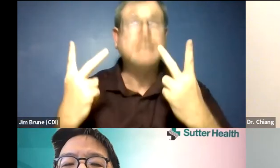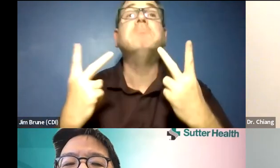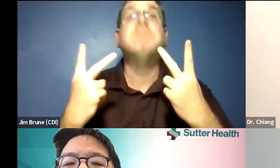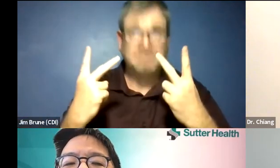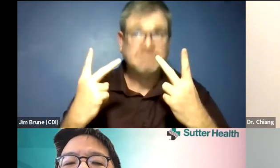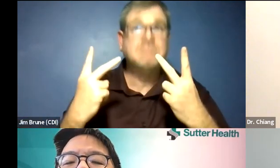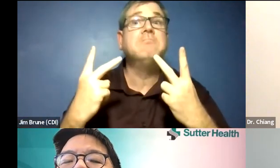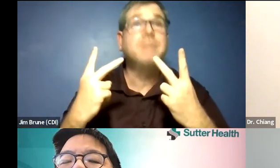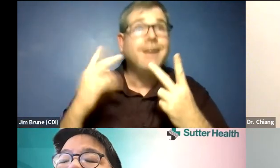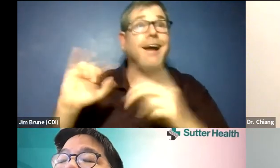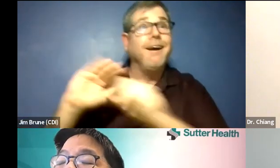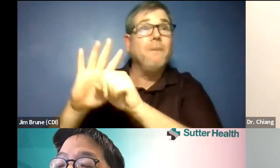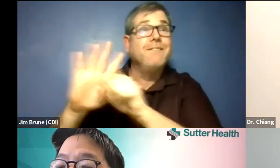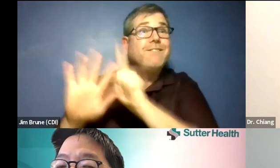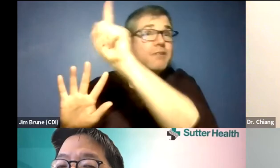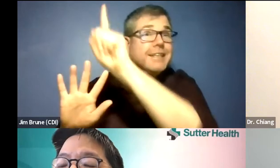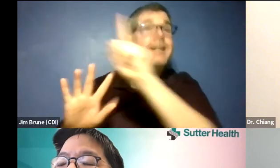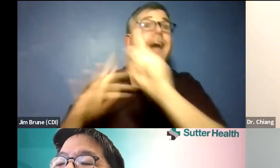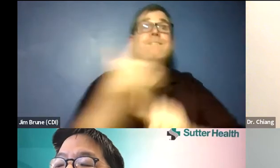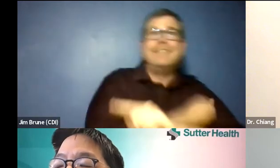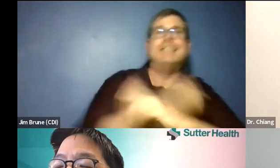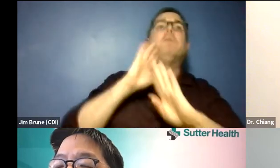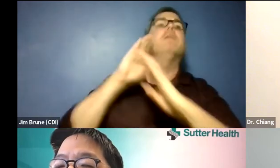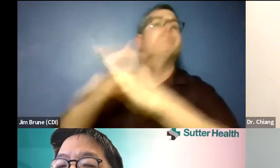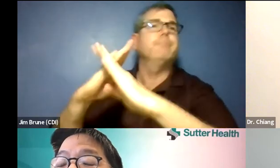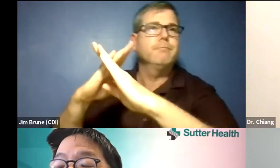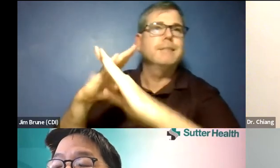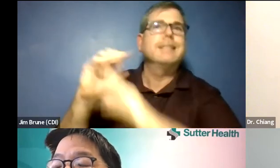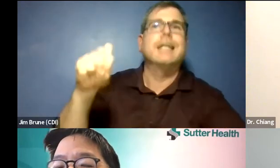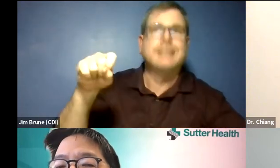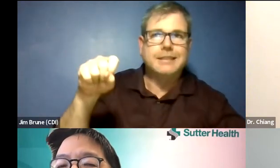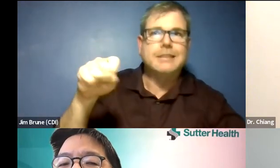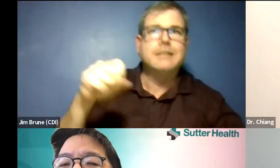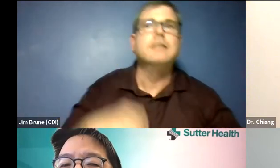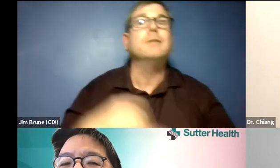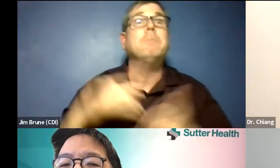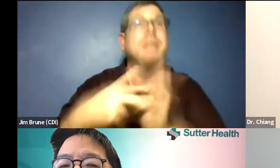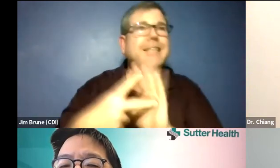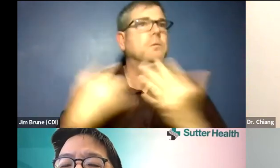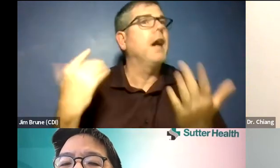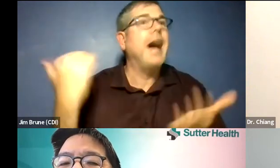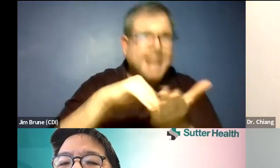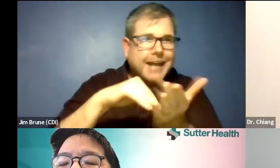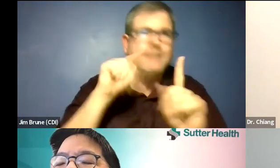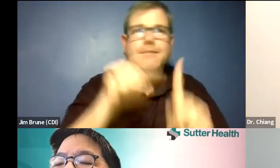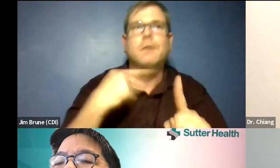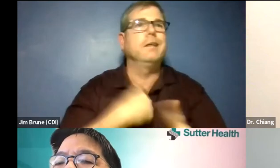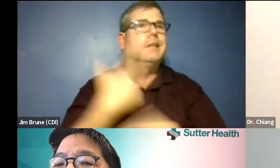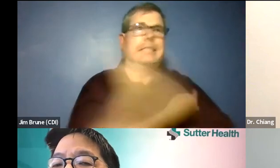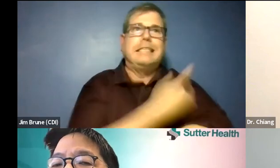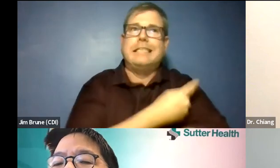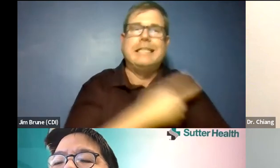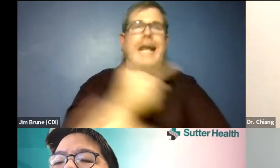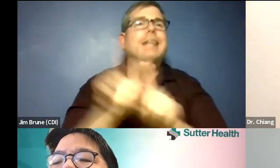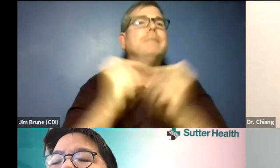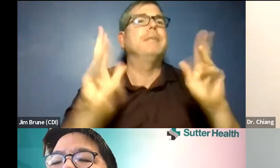why the speed of giving vaccines to as many people as quickly as we can is going to be critical. We want to get